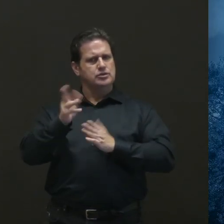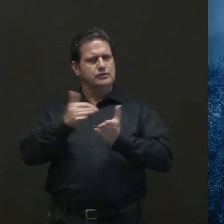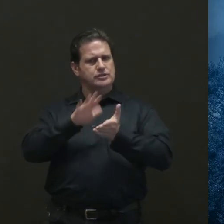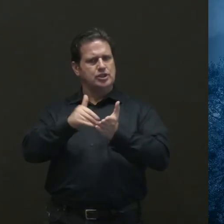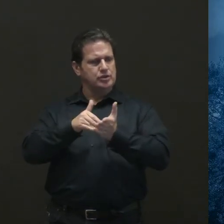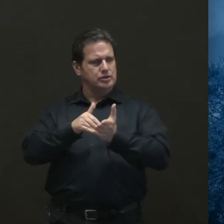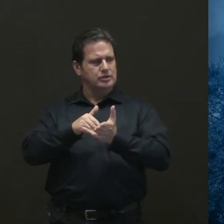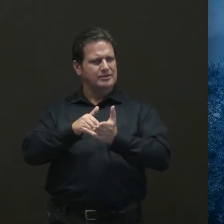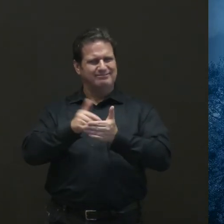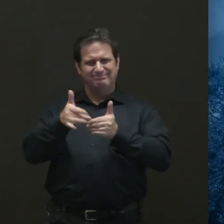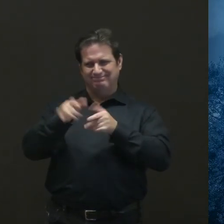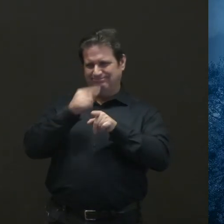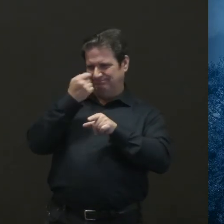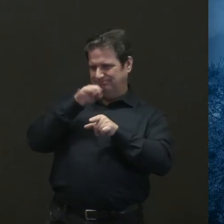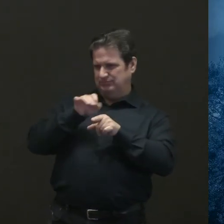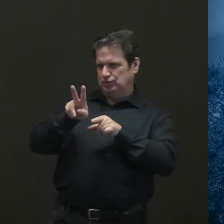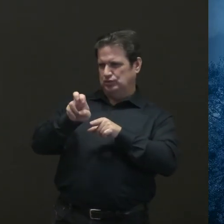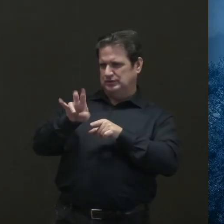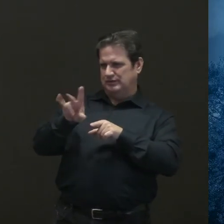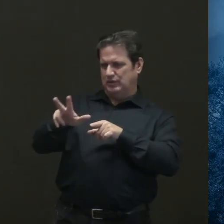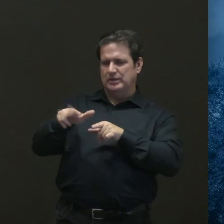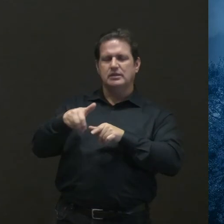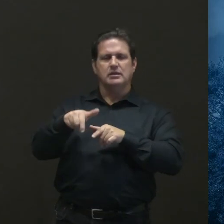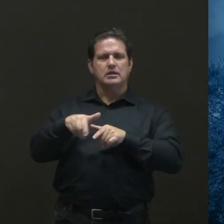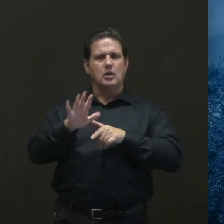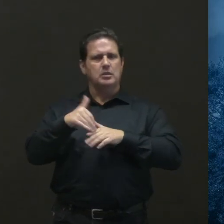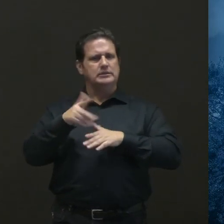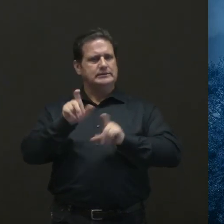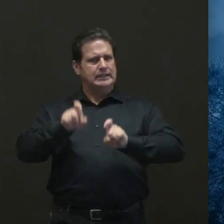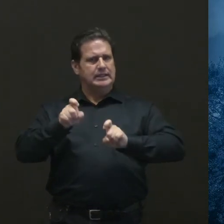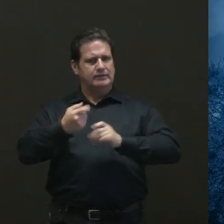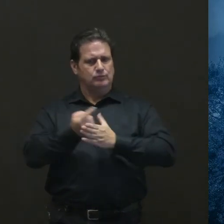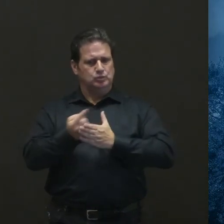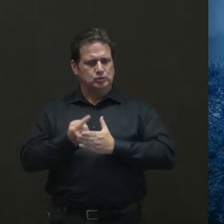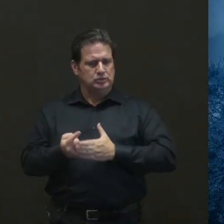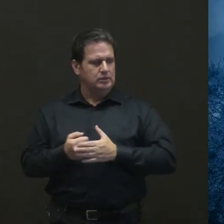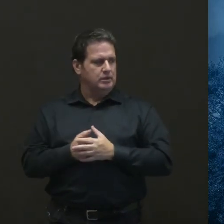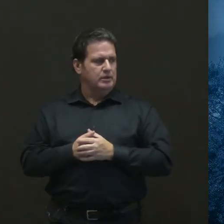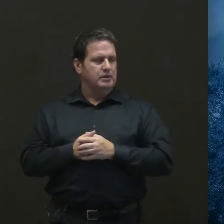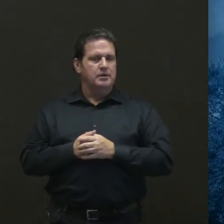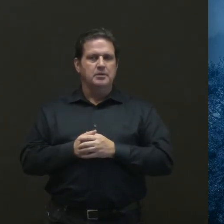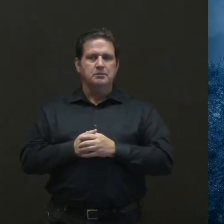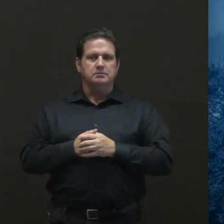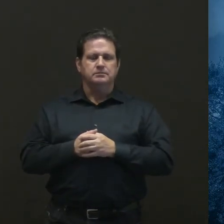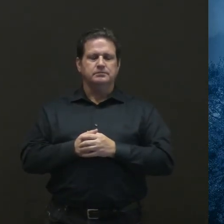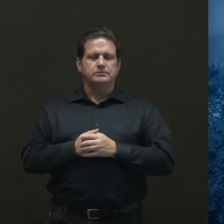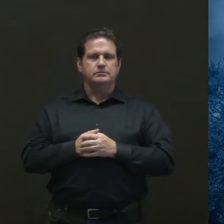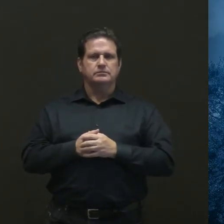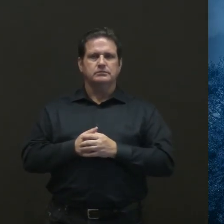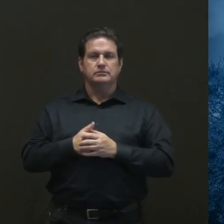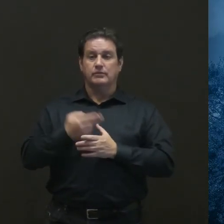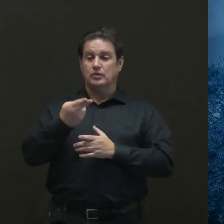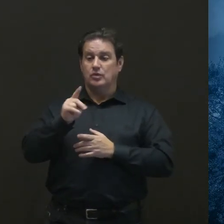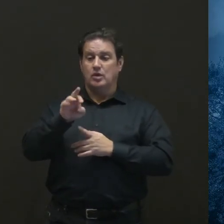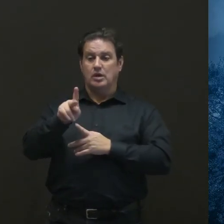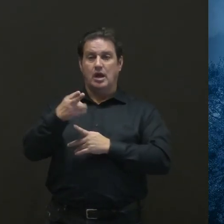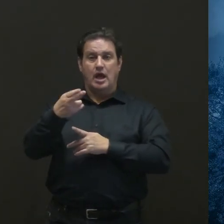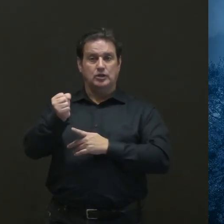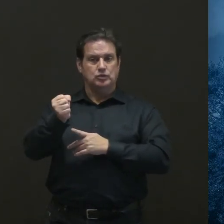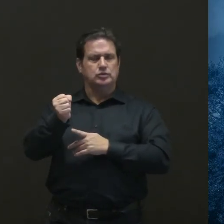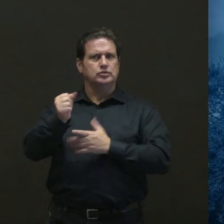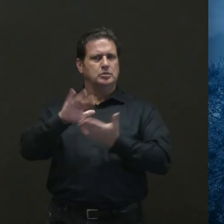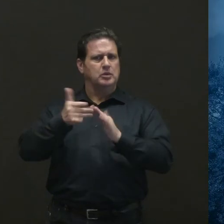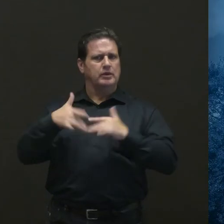on 273 before Main Street, that will be holding testing. As I mentioned before, the Newark High School will be holding a community